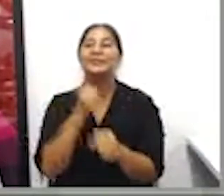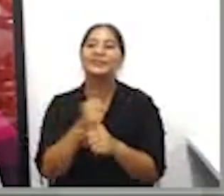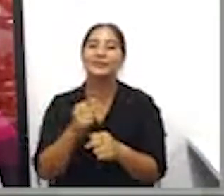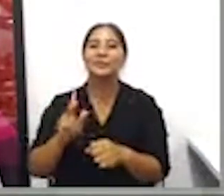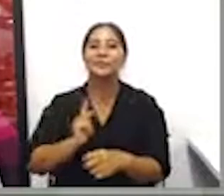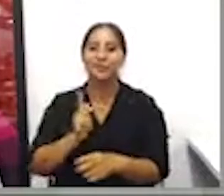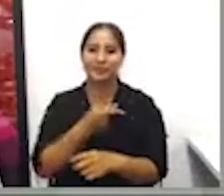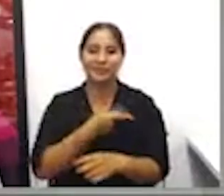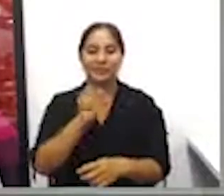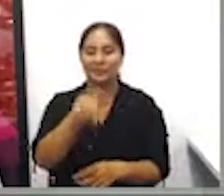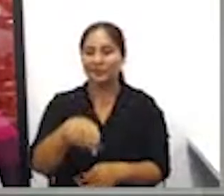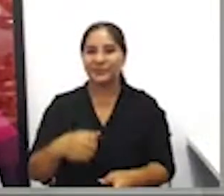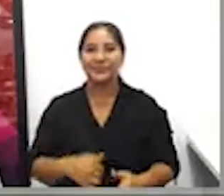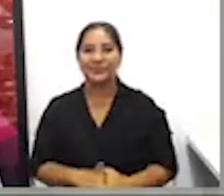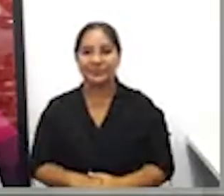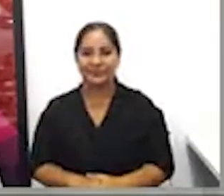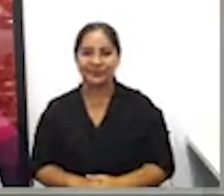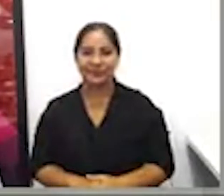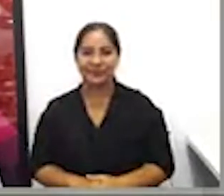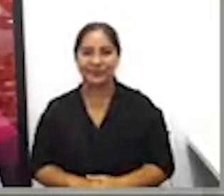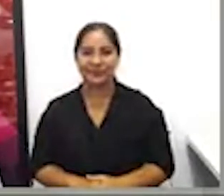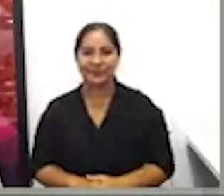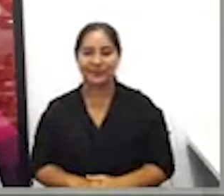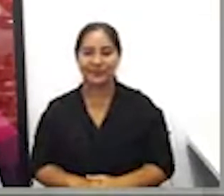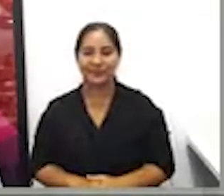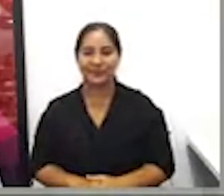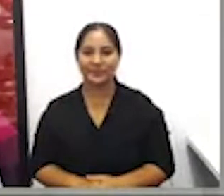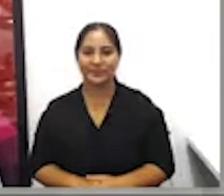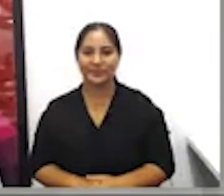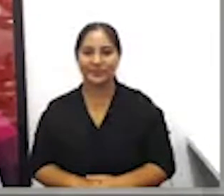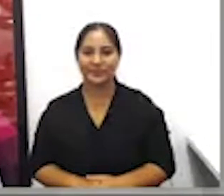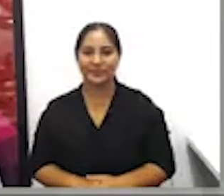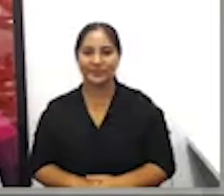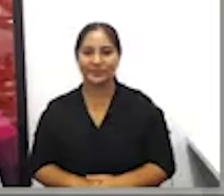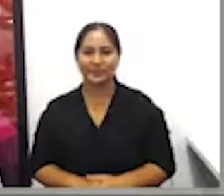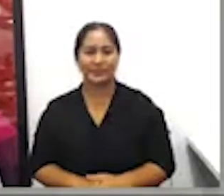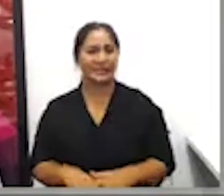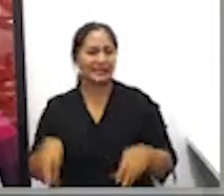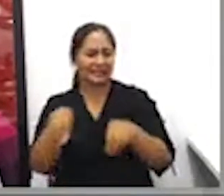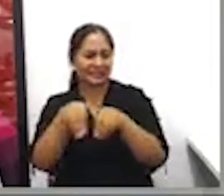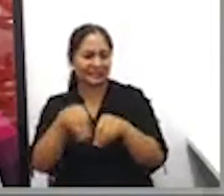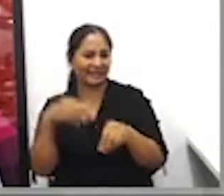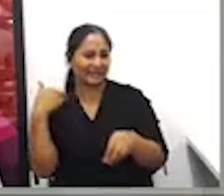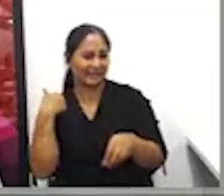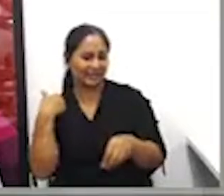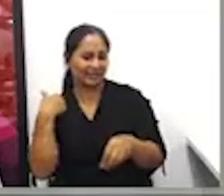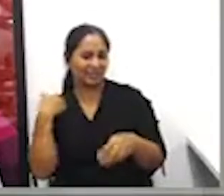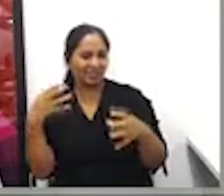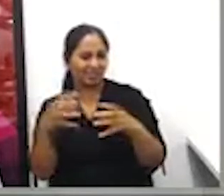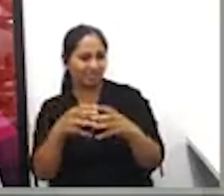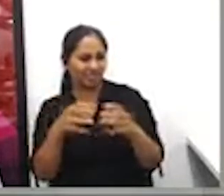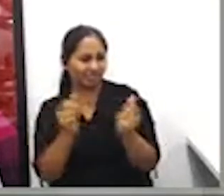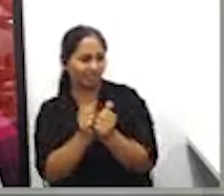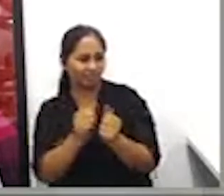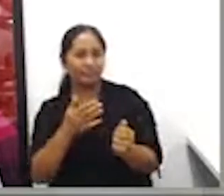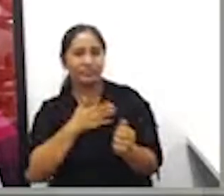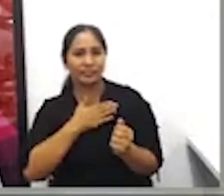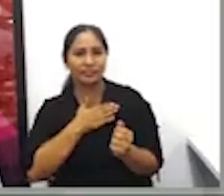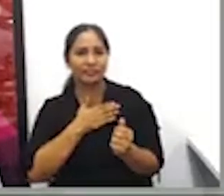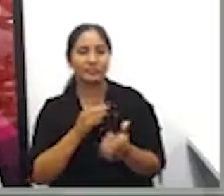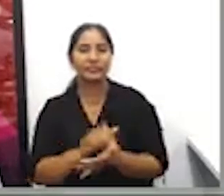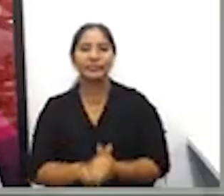recently. My colleagues, I can't even remember what the occasion was now. At any